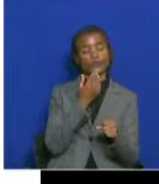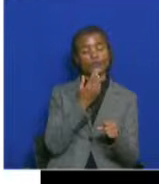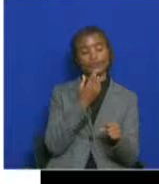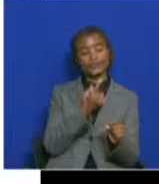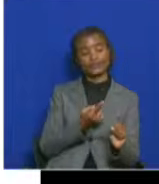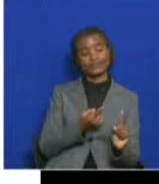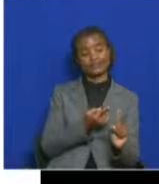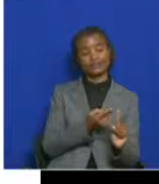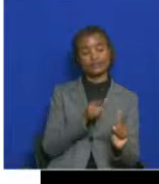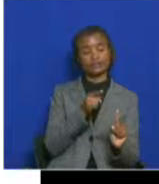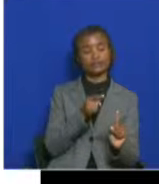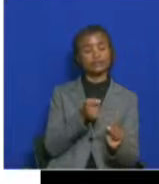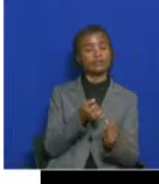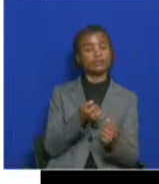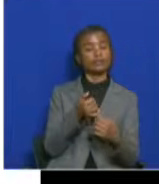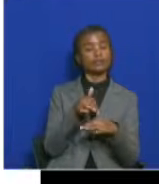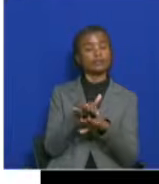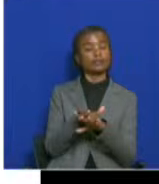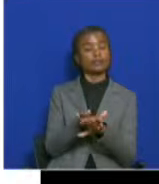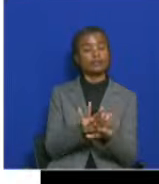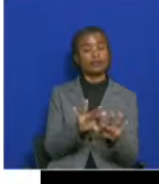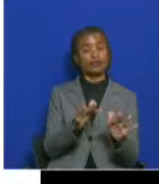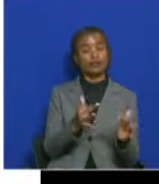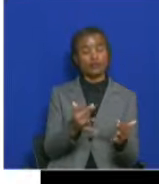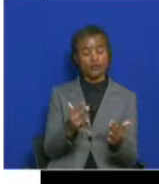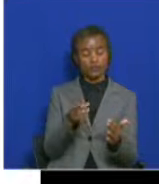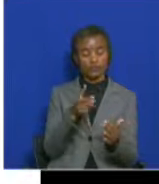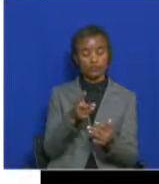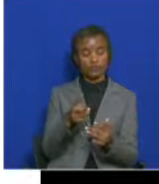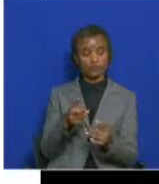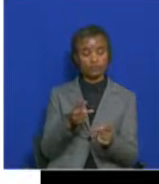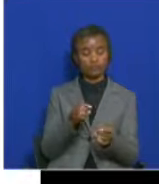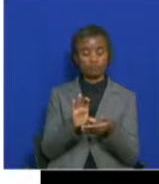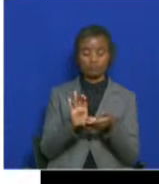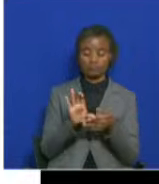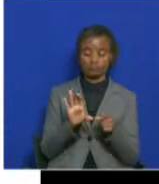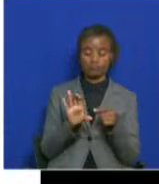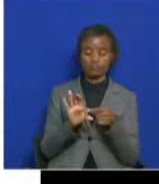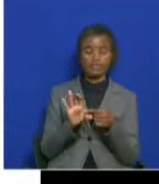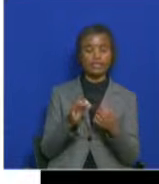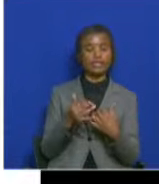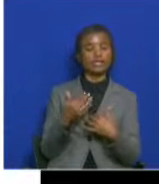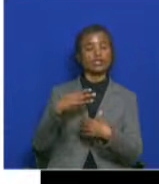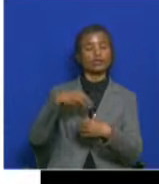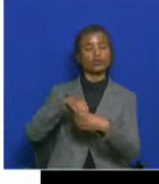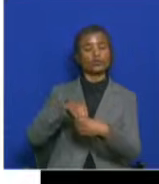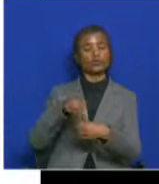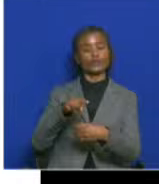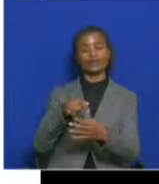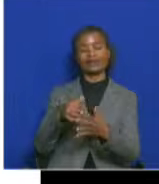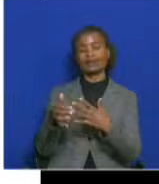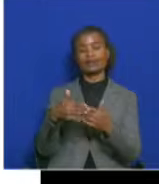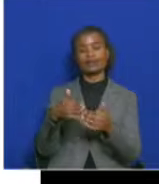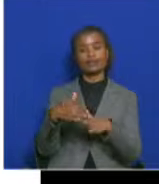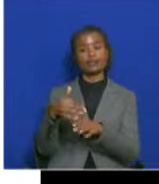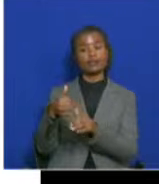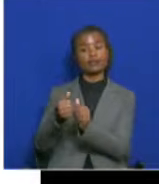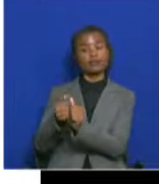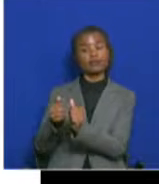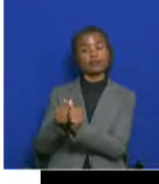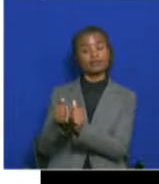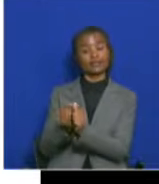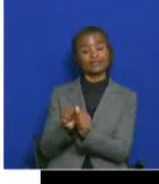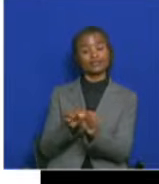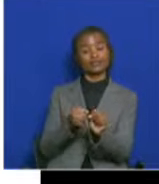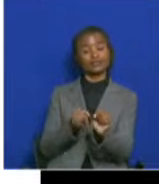recorded that the fee shall incorporate the interests of any and all strategic partners as contemplated in 332,